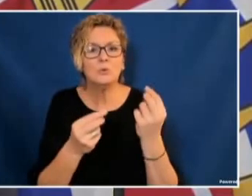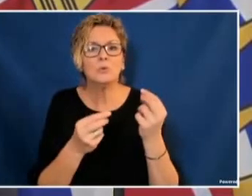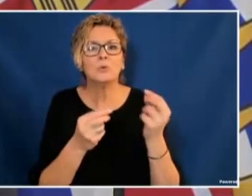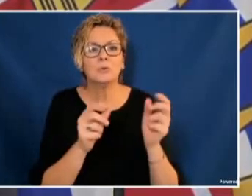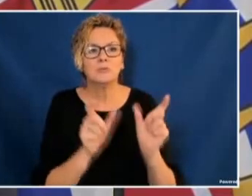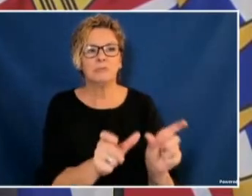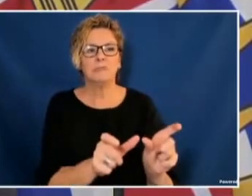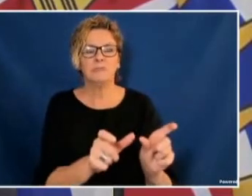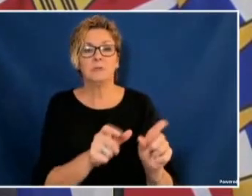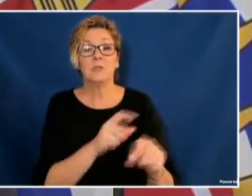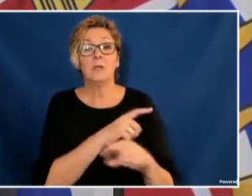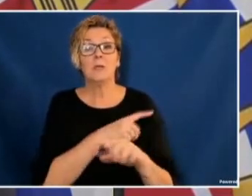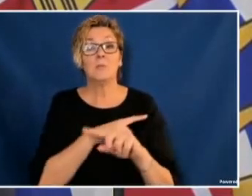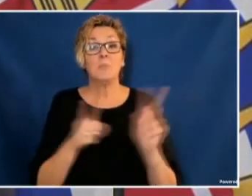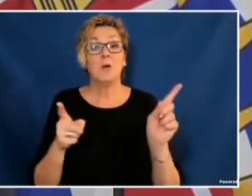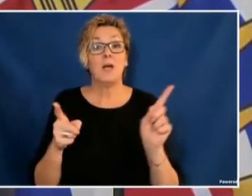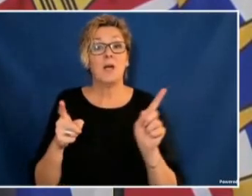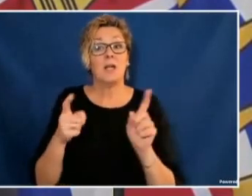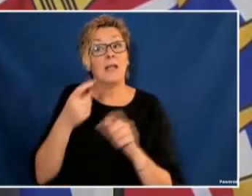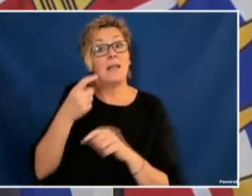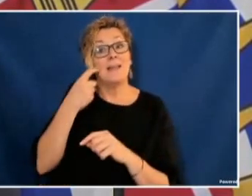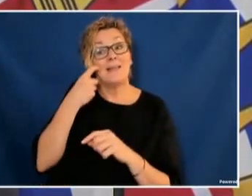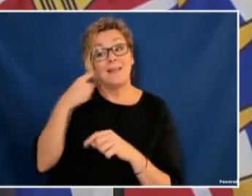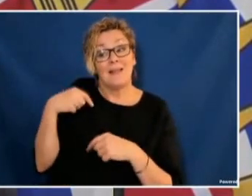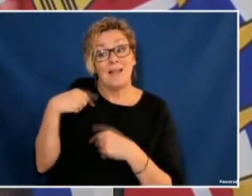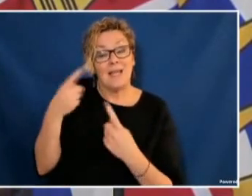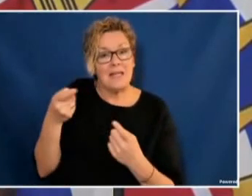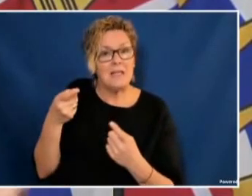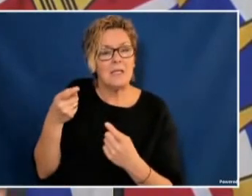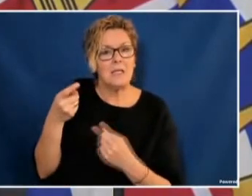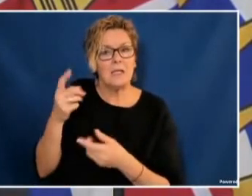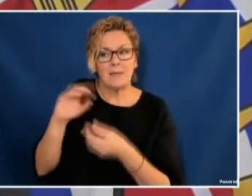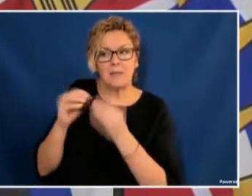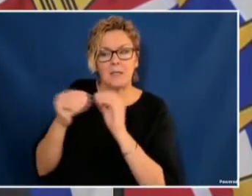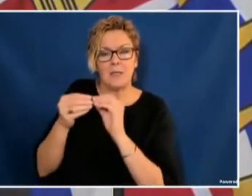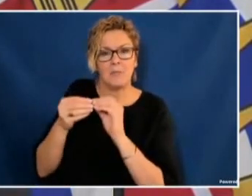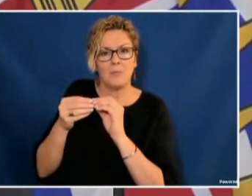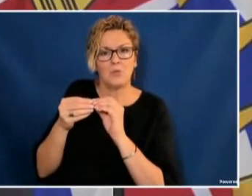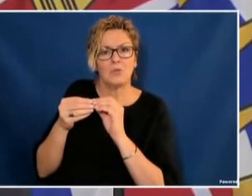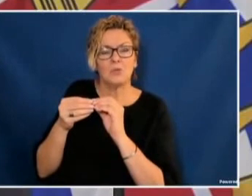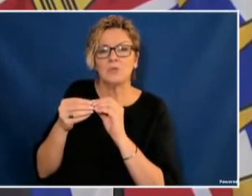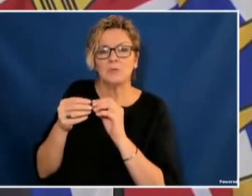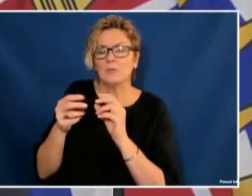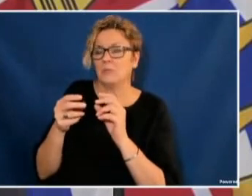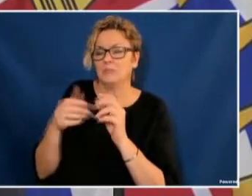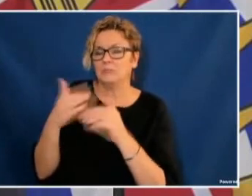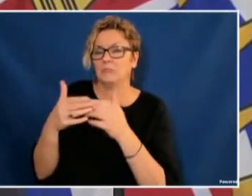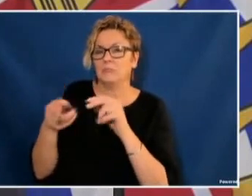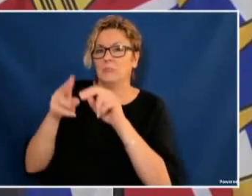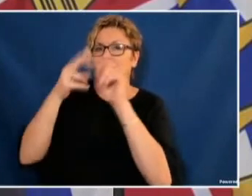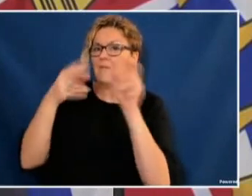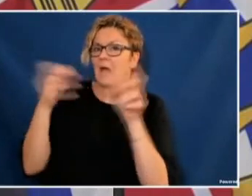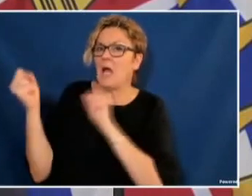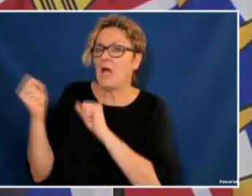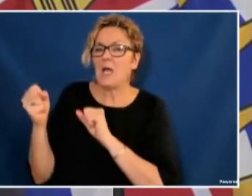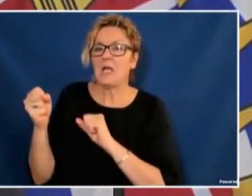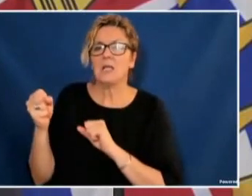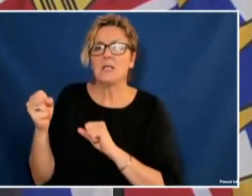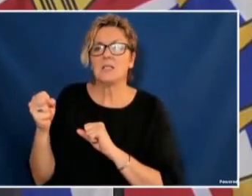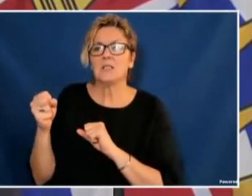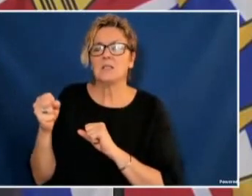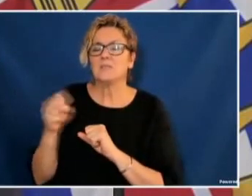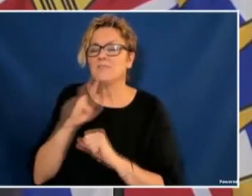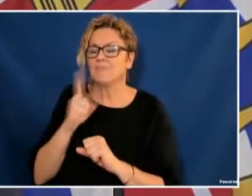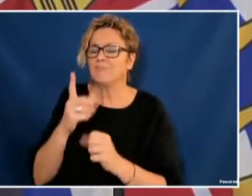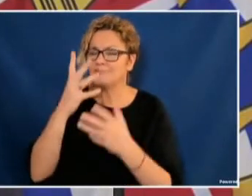ICU? No, there's a separation there. So about 8 of the deaths this